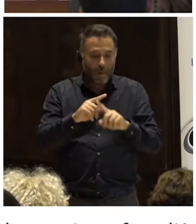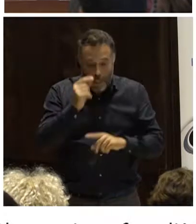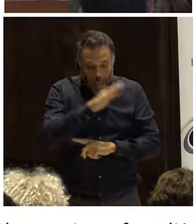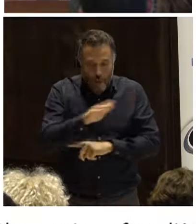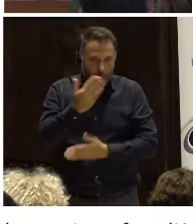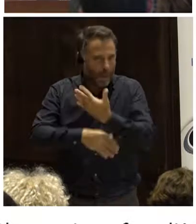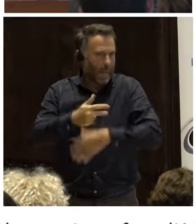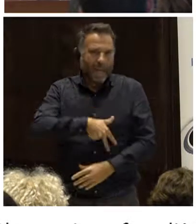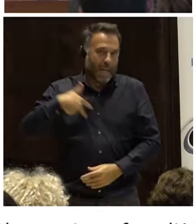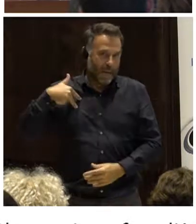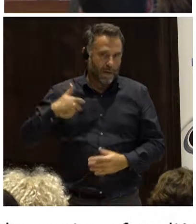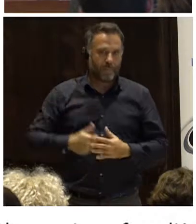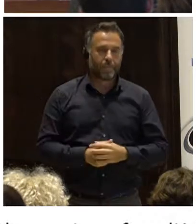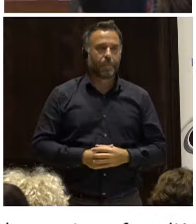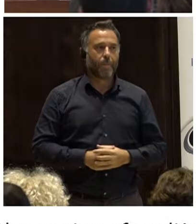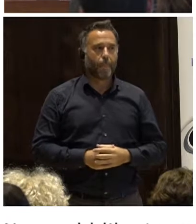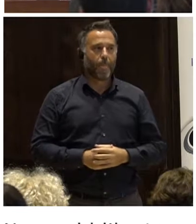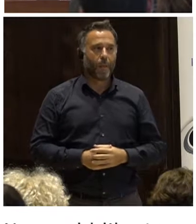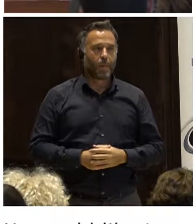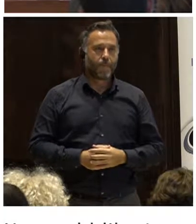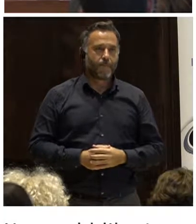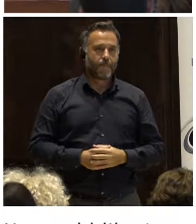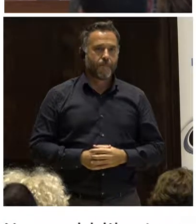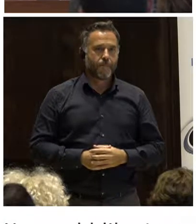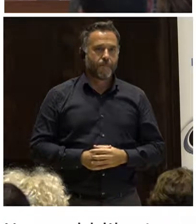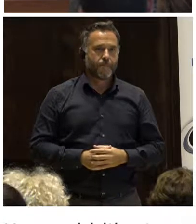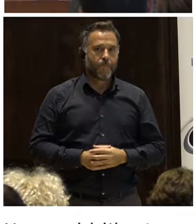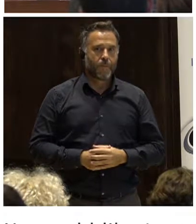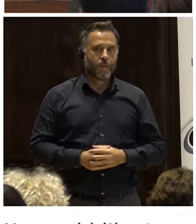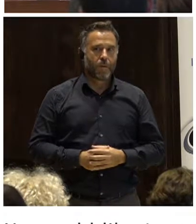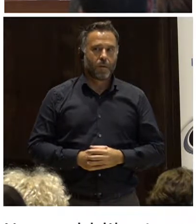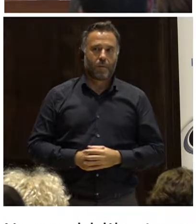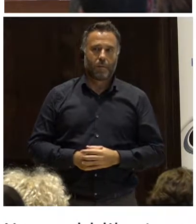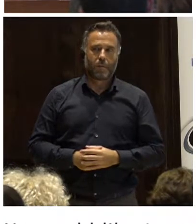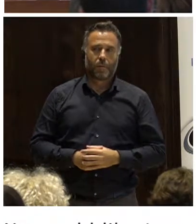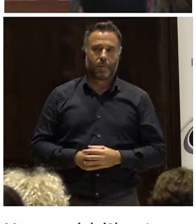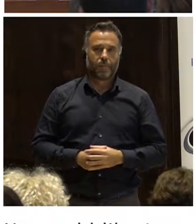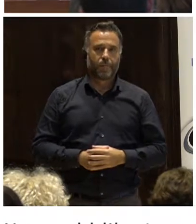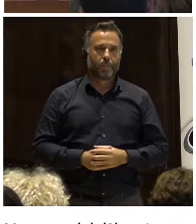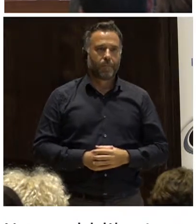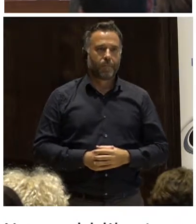related to play and children with disabilities under the technological, scientific, societal and political level.